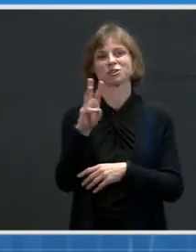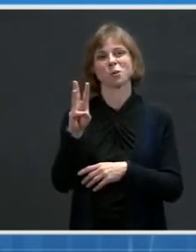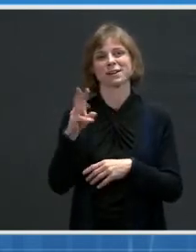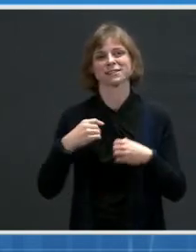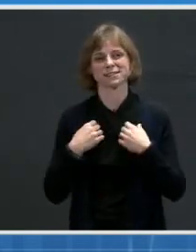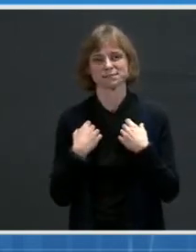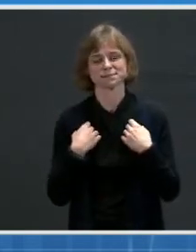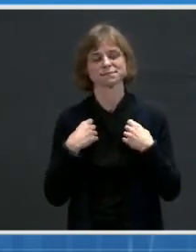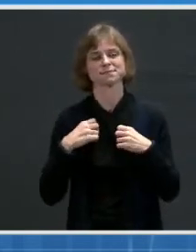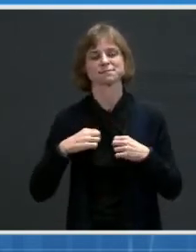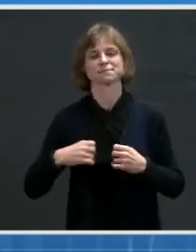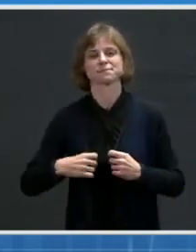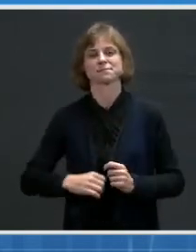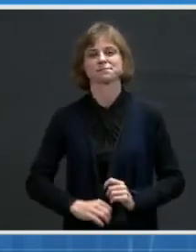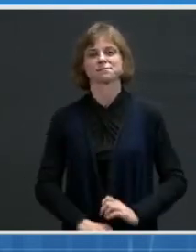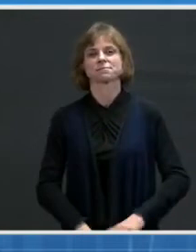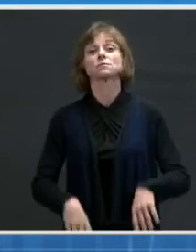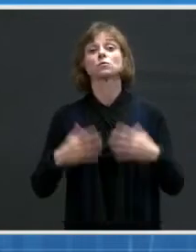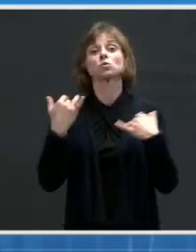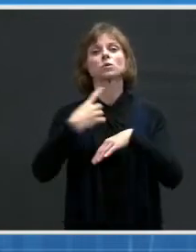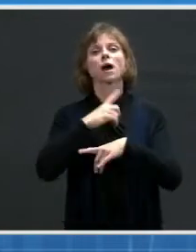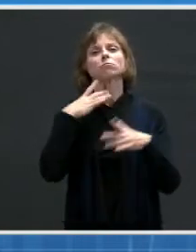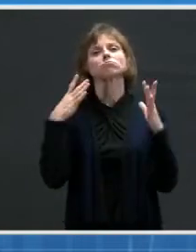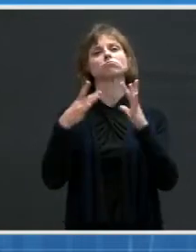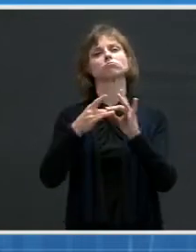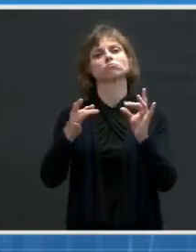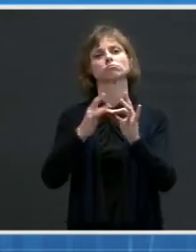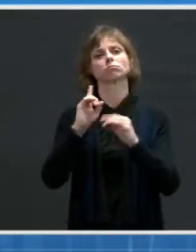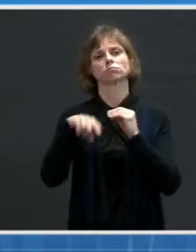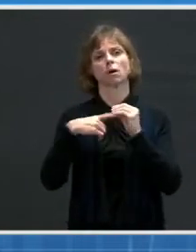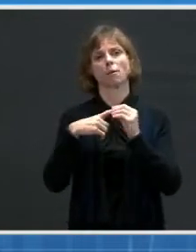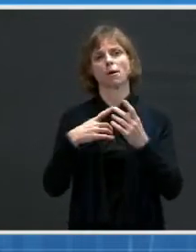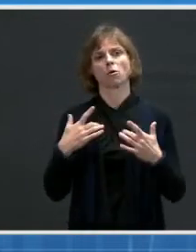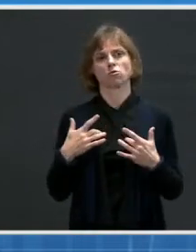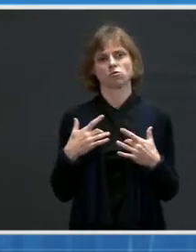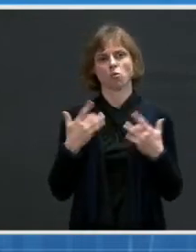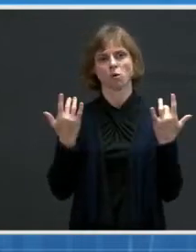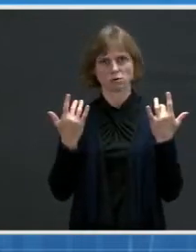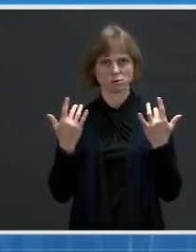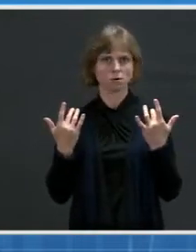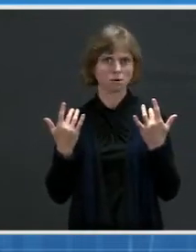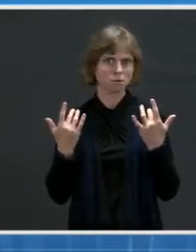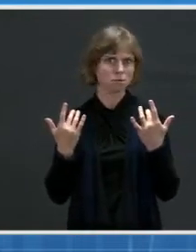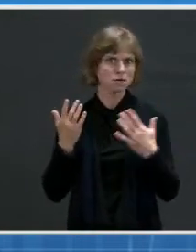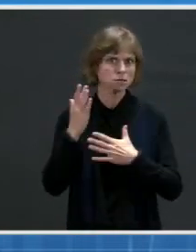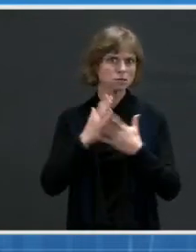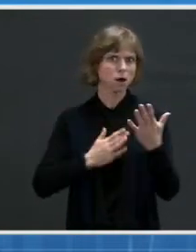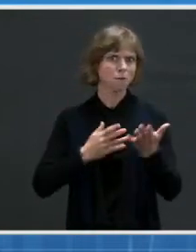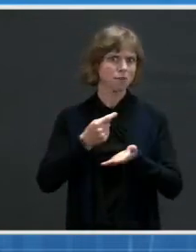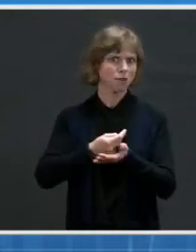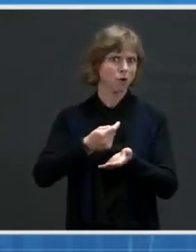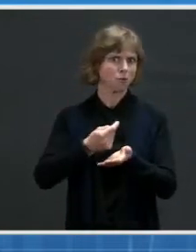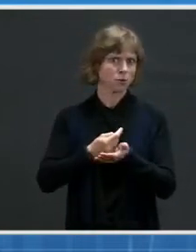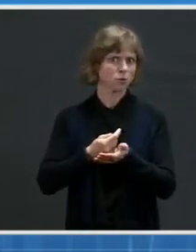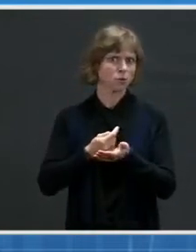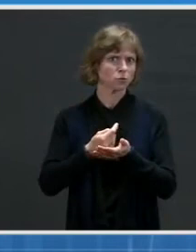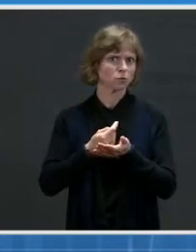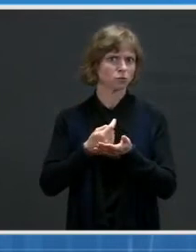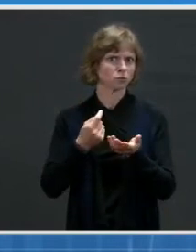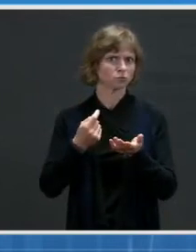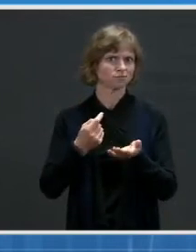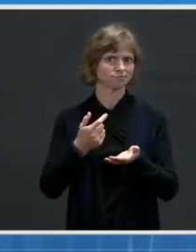talk for a few minutes today on updating you on where we are on some selected therapeutics for